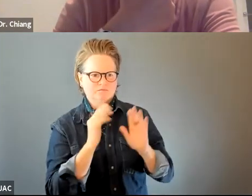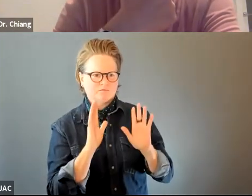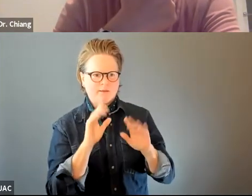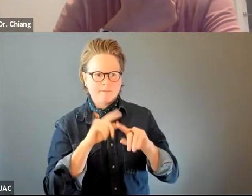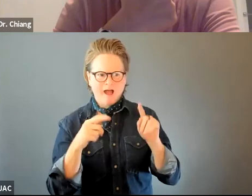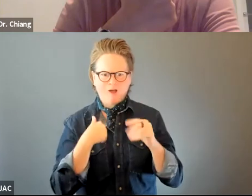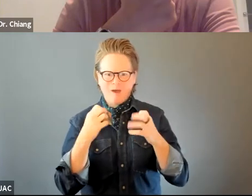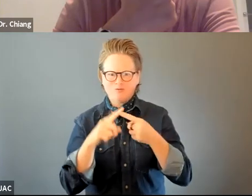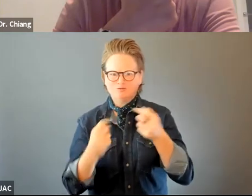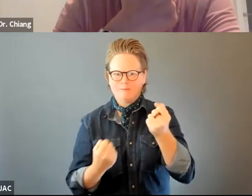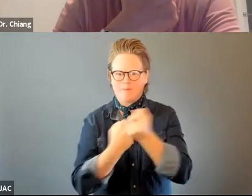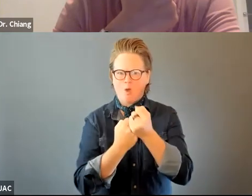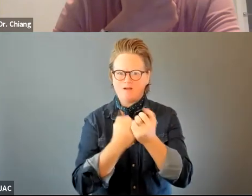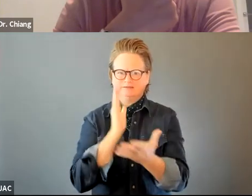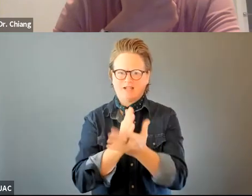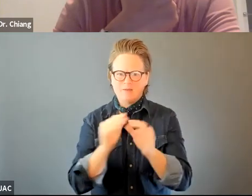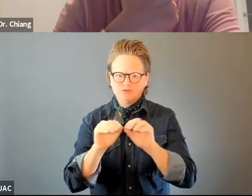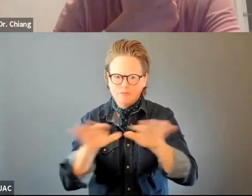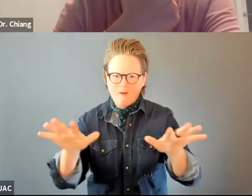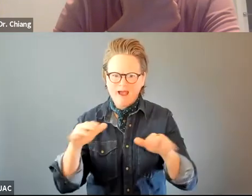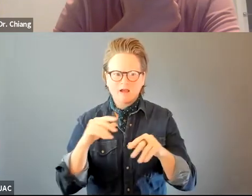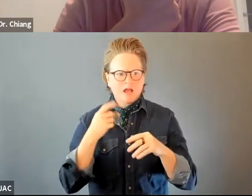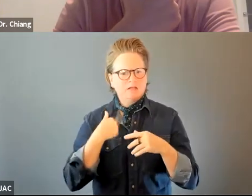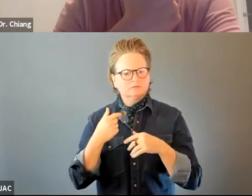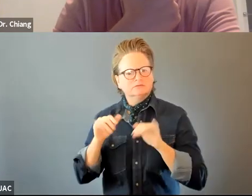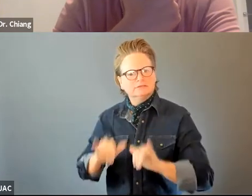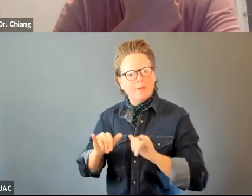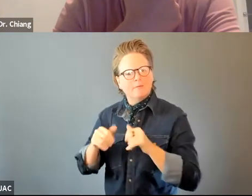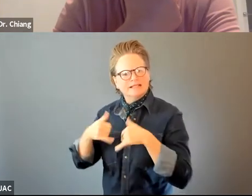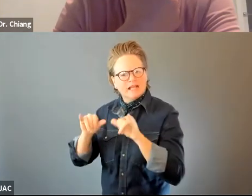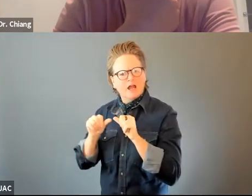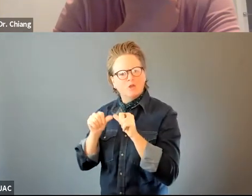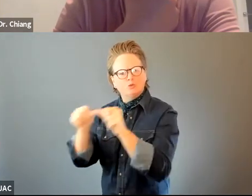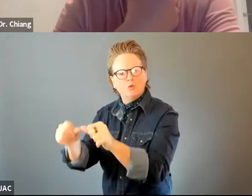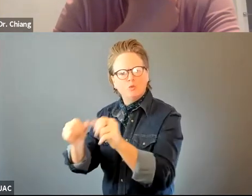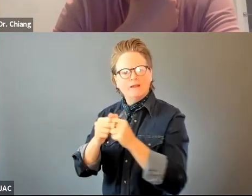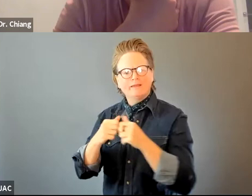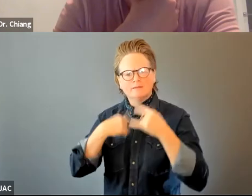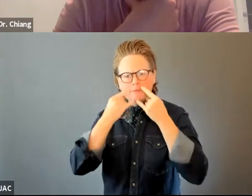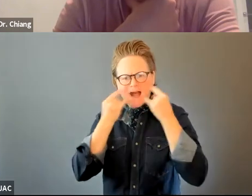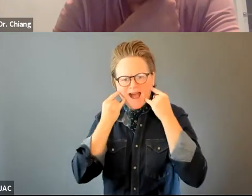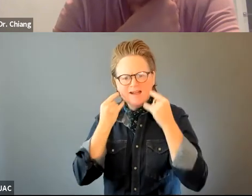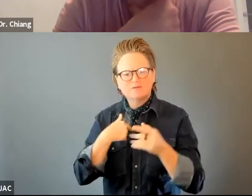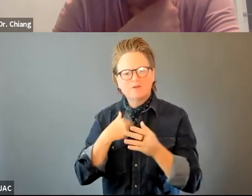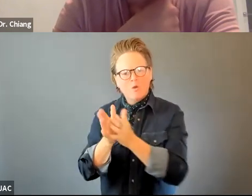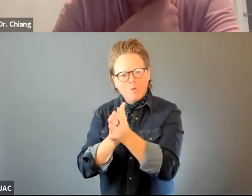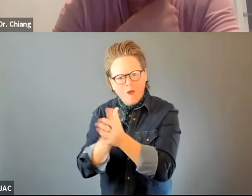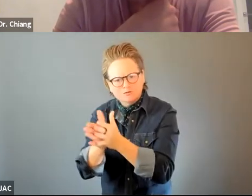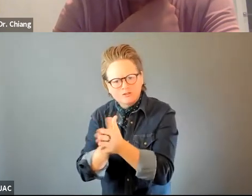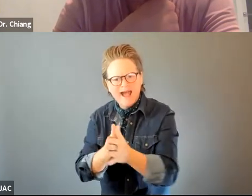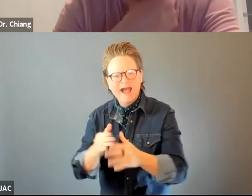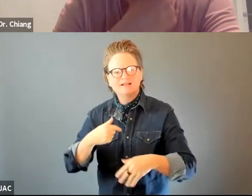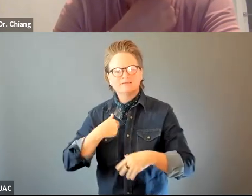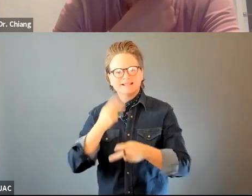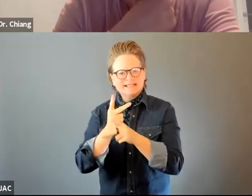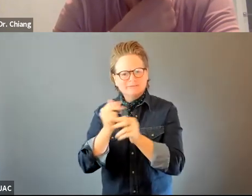I don't want the vaccine, but I want to support the stopping the spread. So can I just go ahead and continue